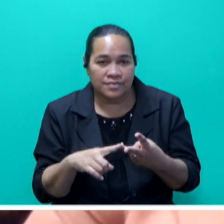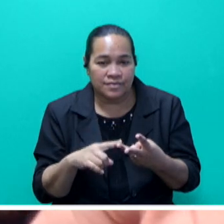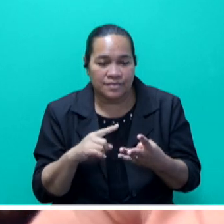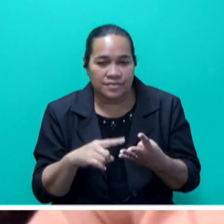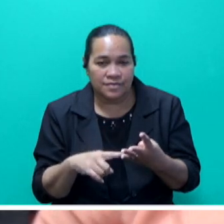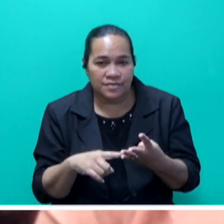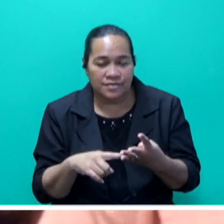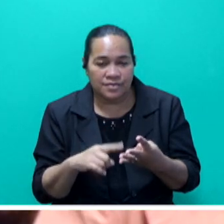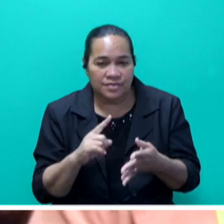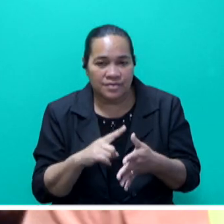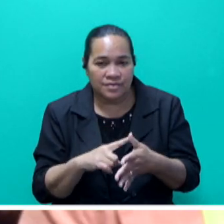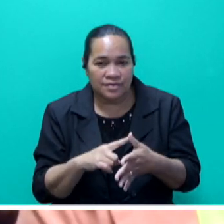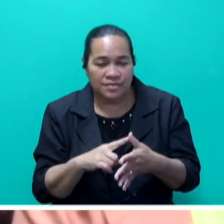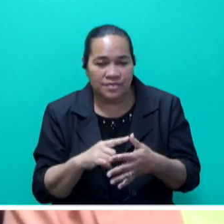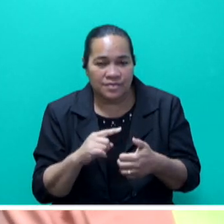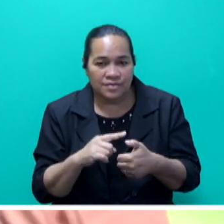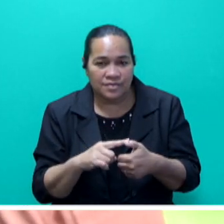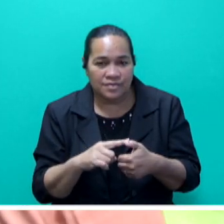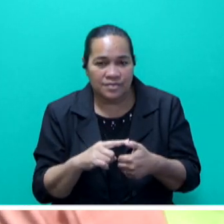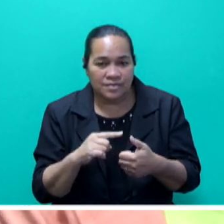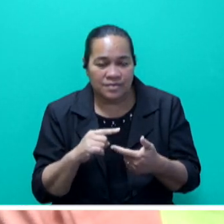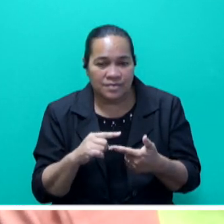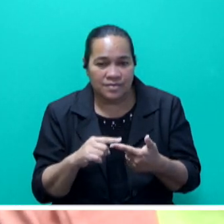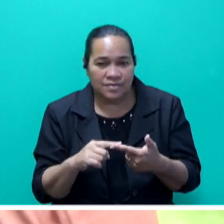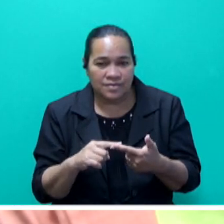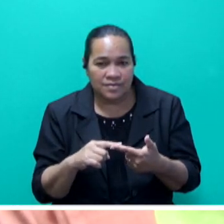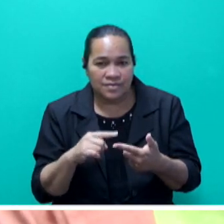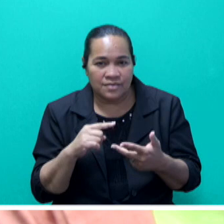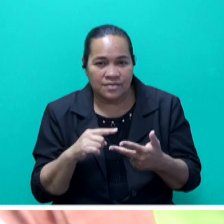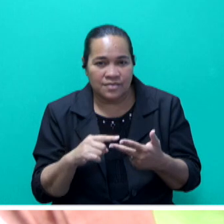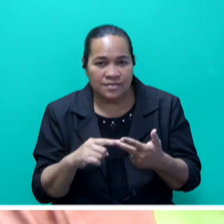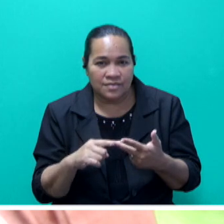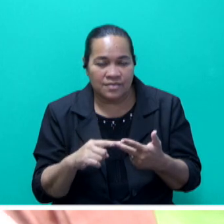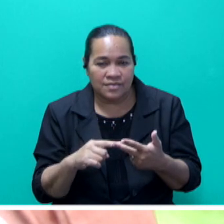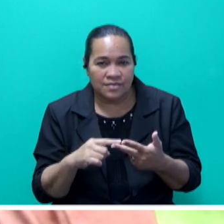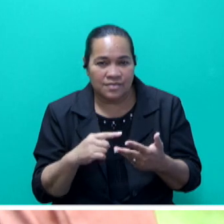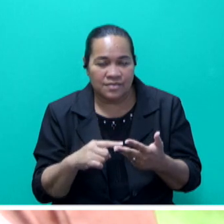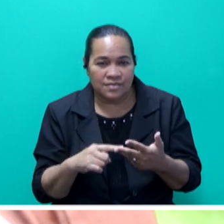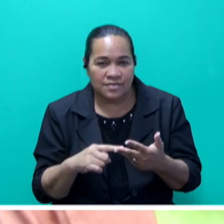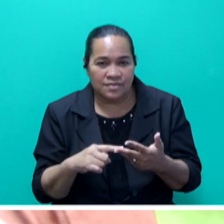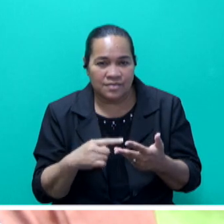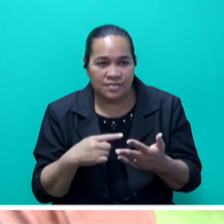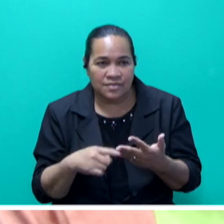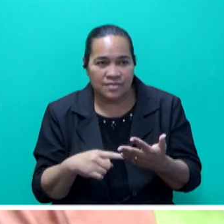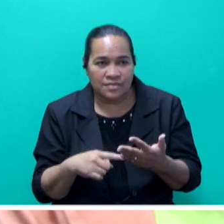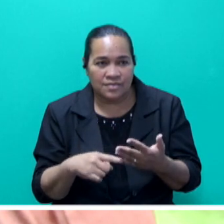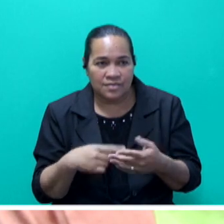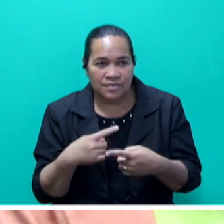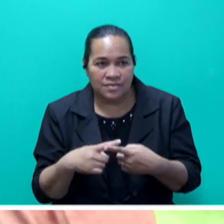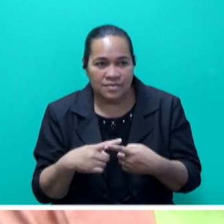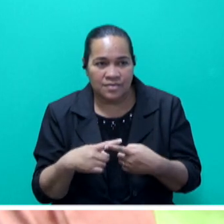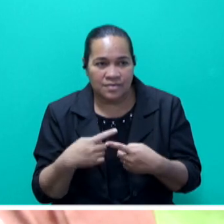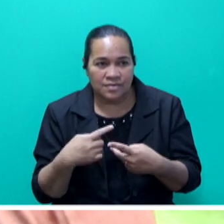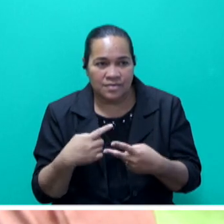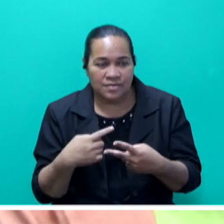Navidula, Wainaviti Bridge, Navada Bridge, Mbuda Crossing, Ngadavula Crossing, Sese Bridge, Waida, Wai Bridge,